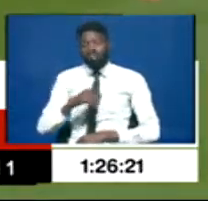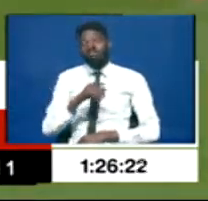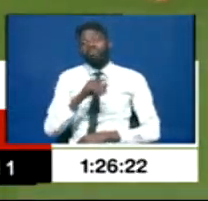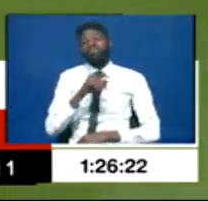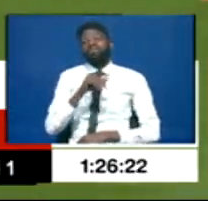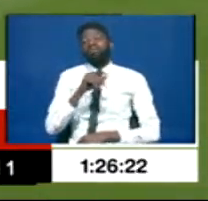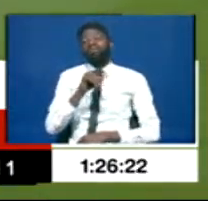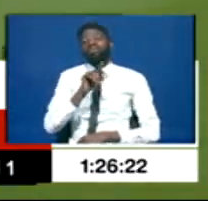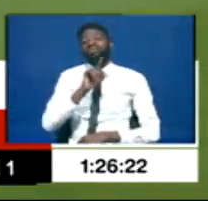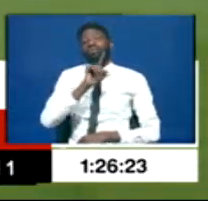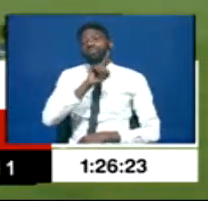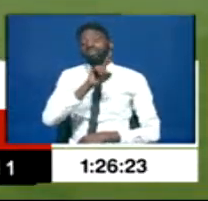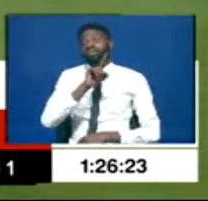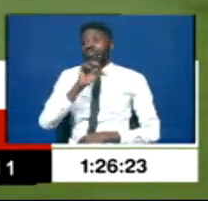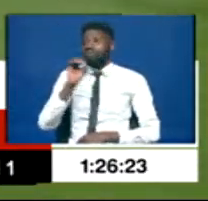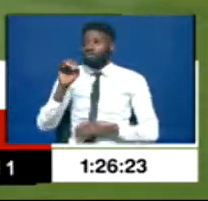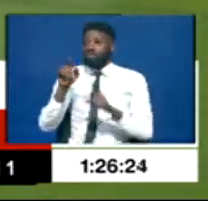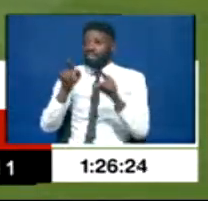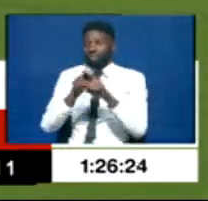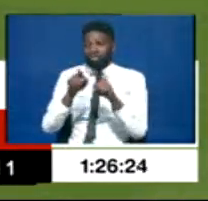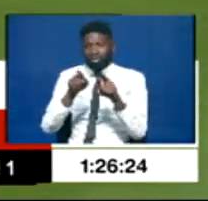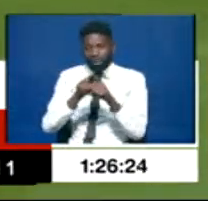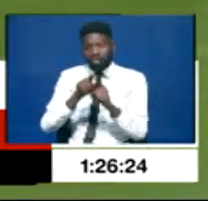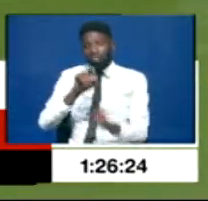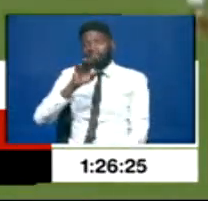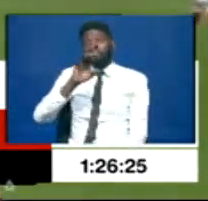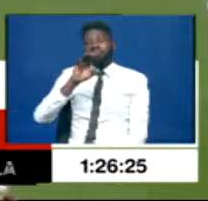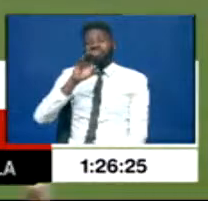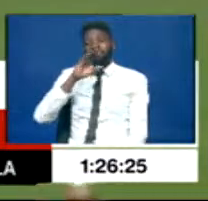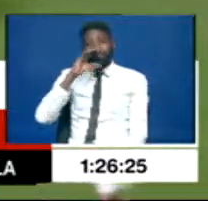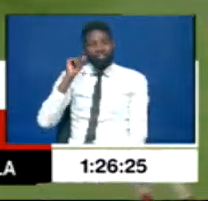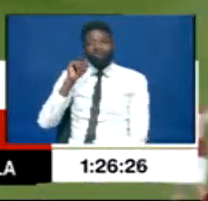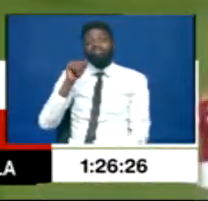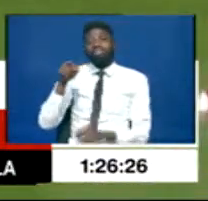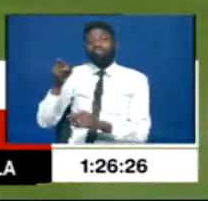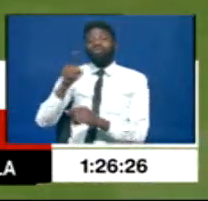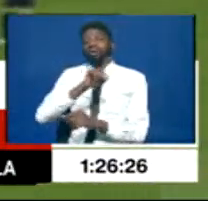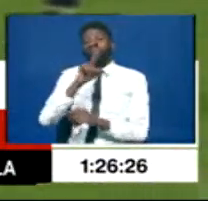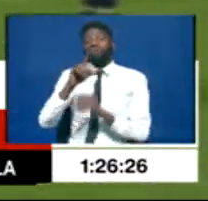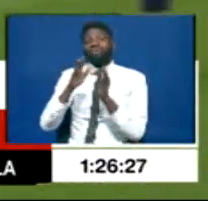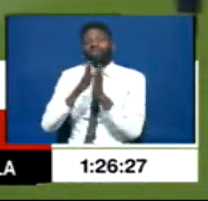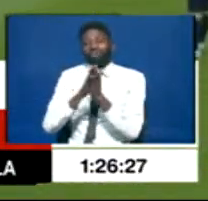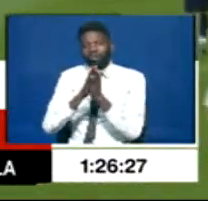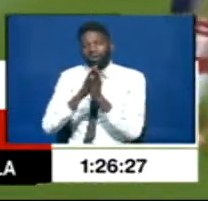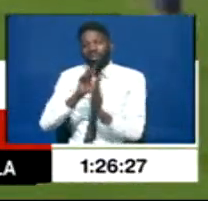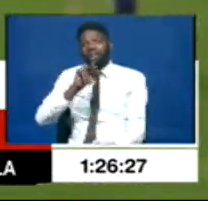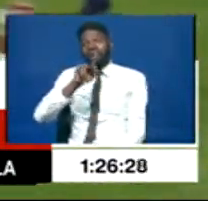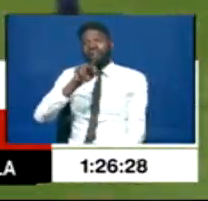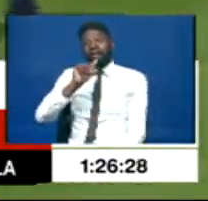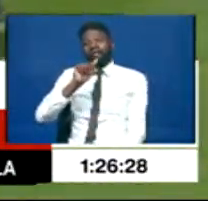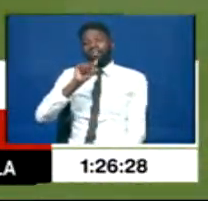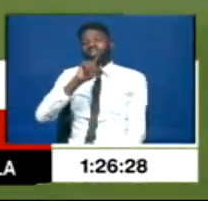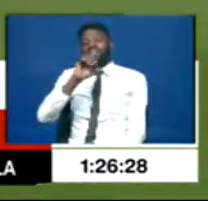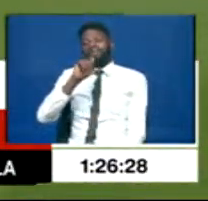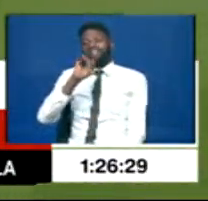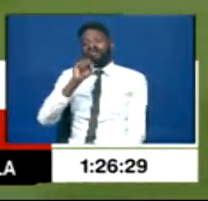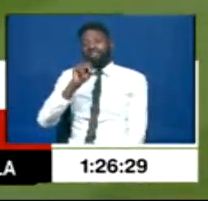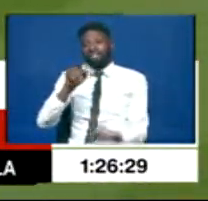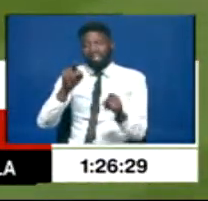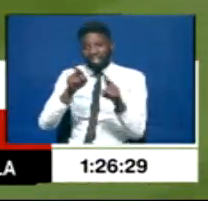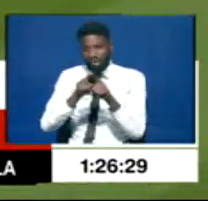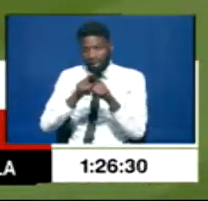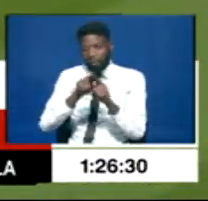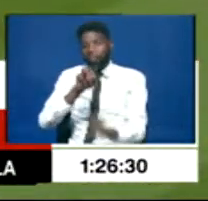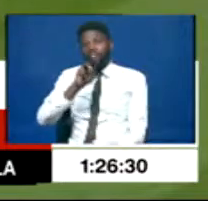1-0 against Azerbaijan, Belarus drew 1-1 with Kazakhstan, and in Group D1, Latvia scored 4-2 against